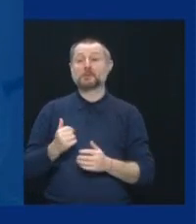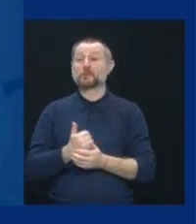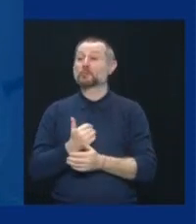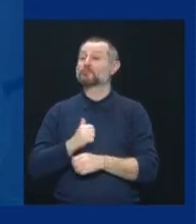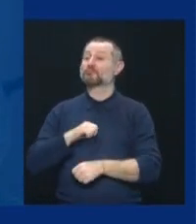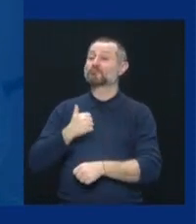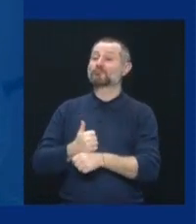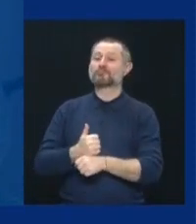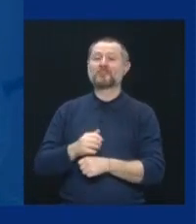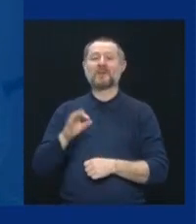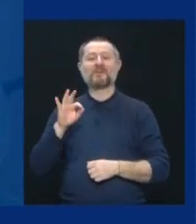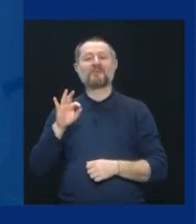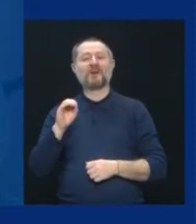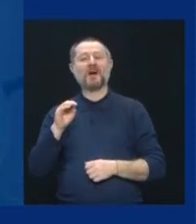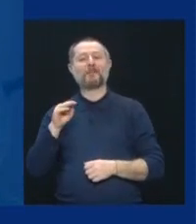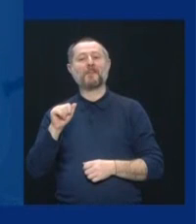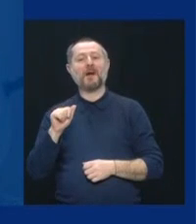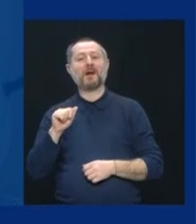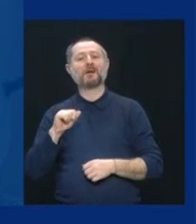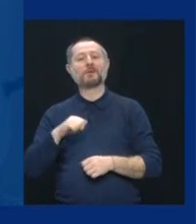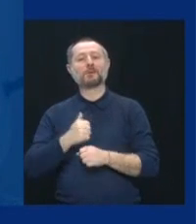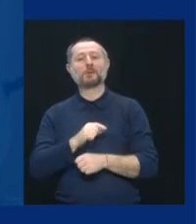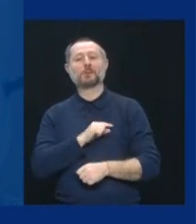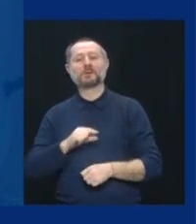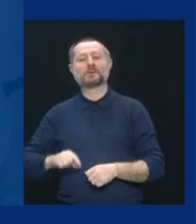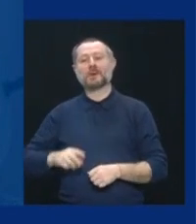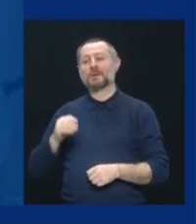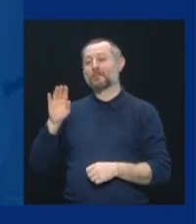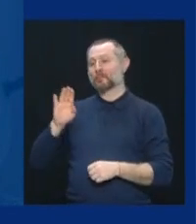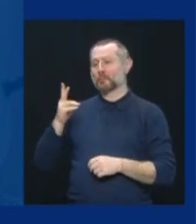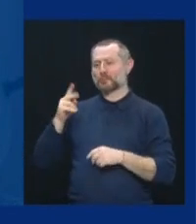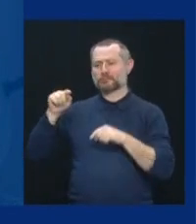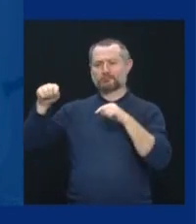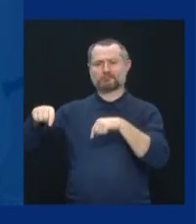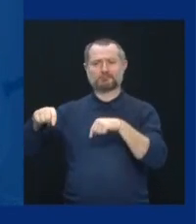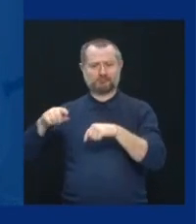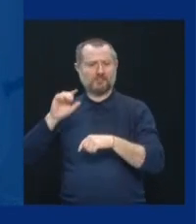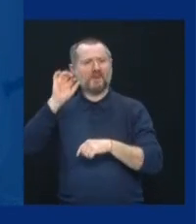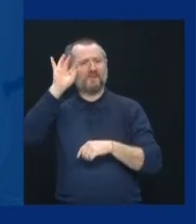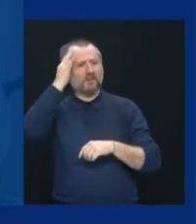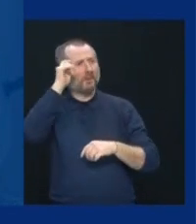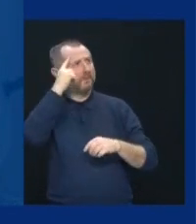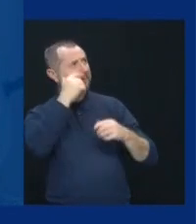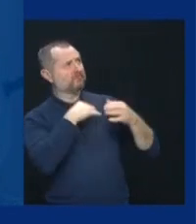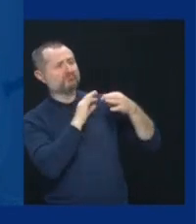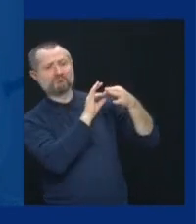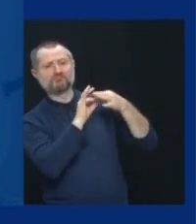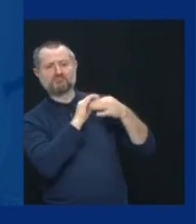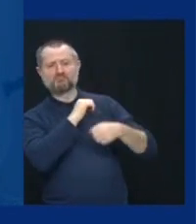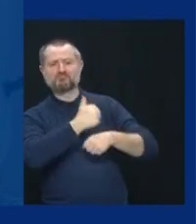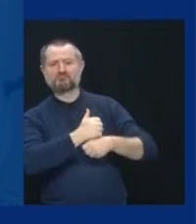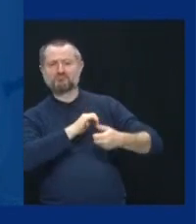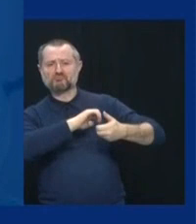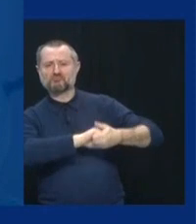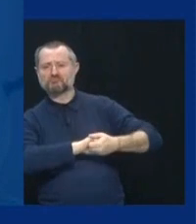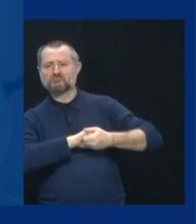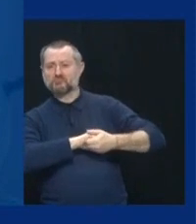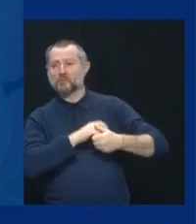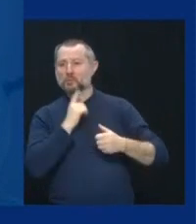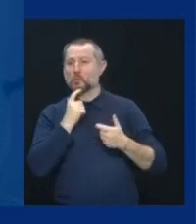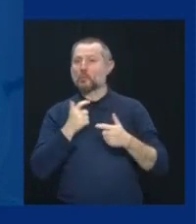Brooklyn that we're doing jointly with the federal government, state FEMA sites. Those are going to be very